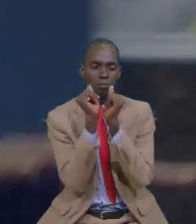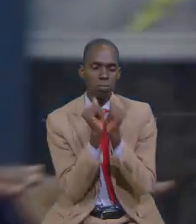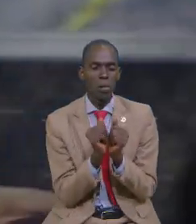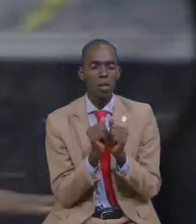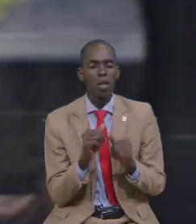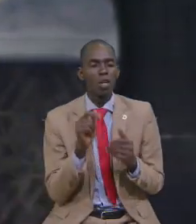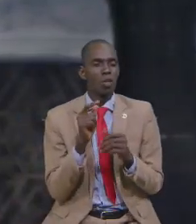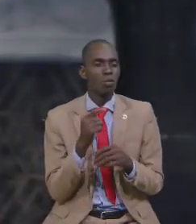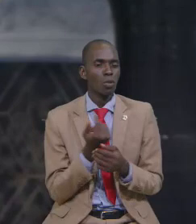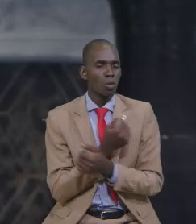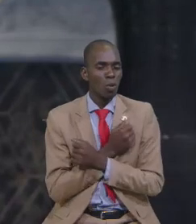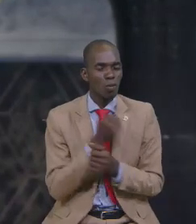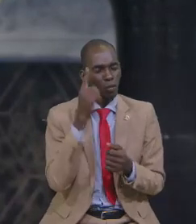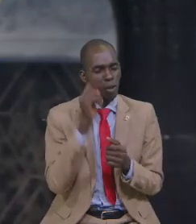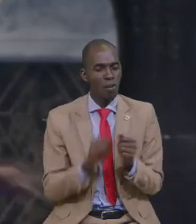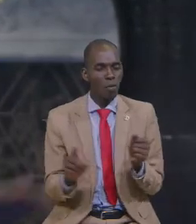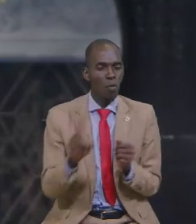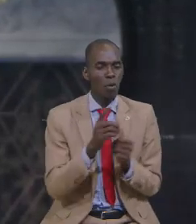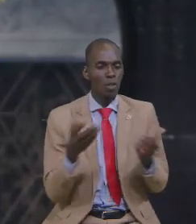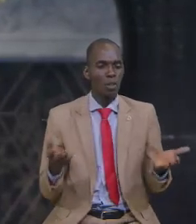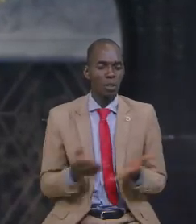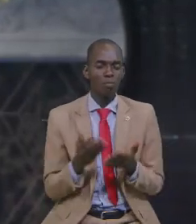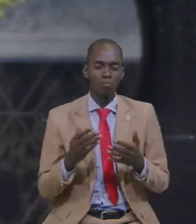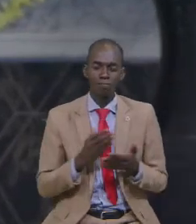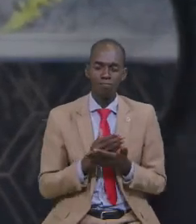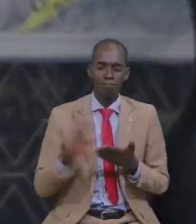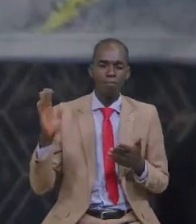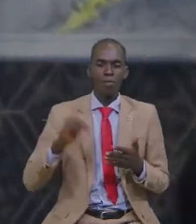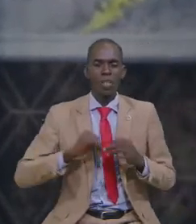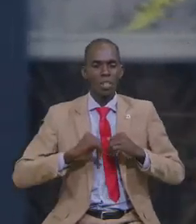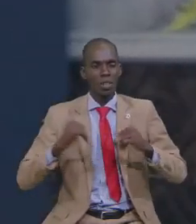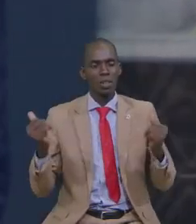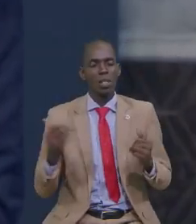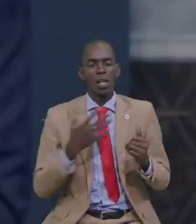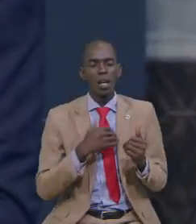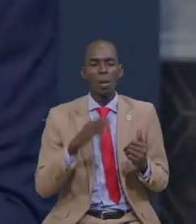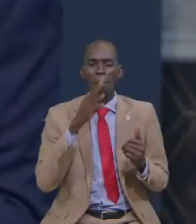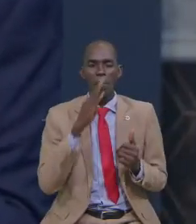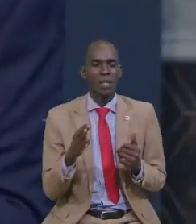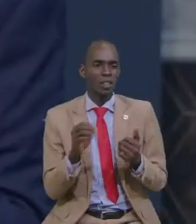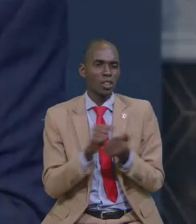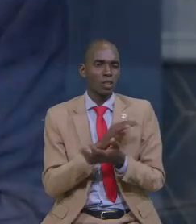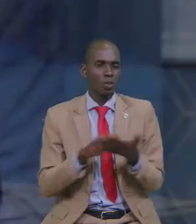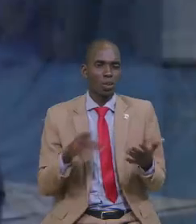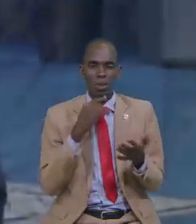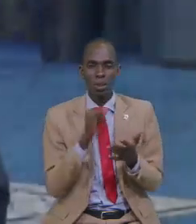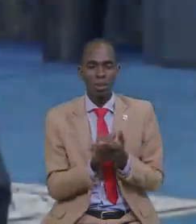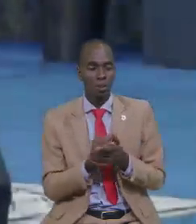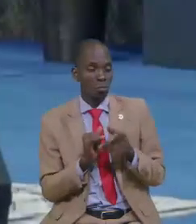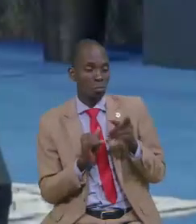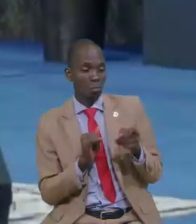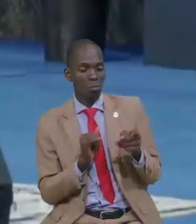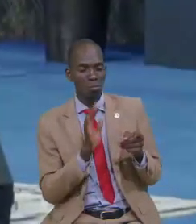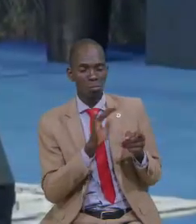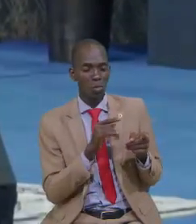everyone here, dejected and depressed and being destroyed. He said, they cannot save themselves.